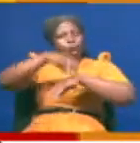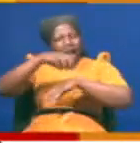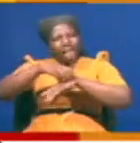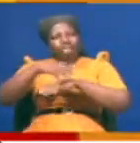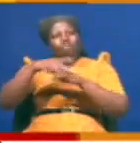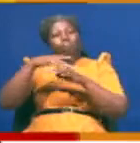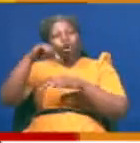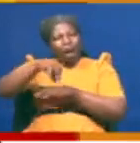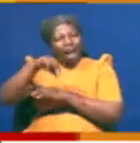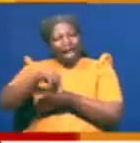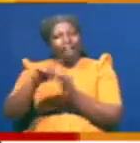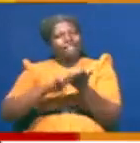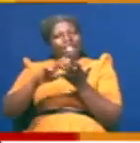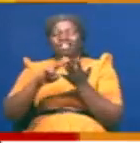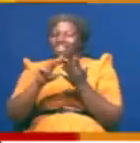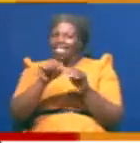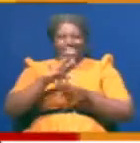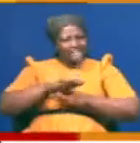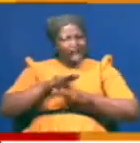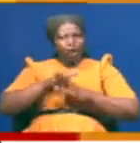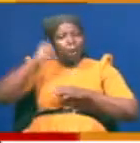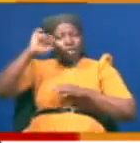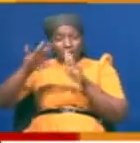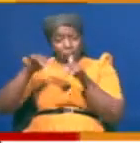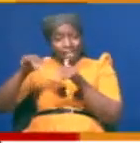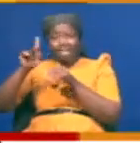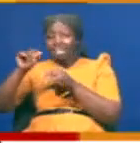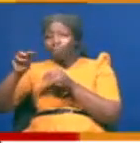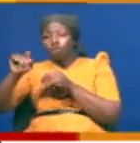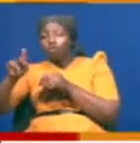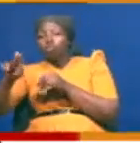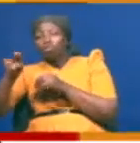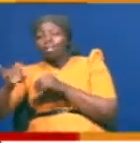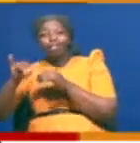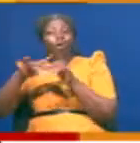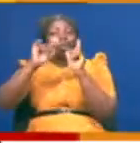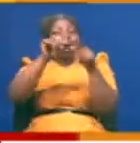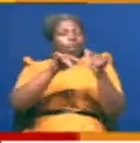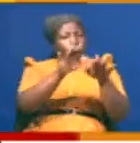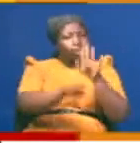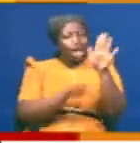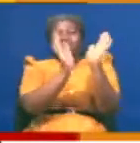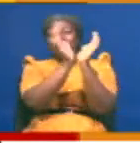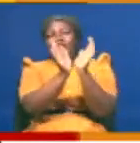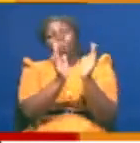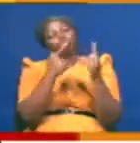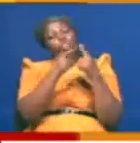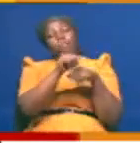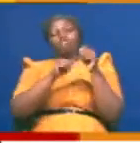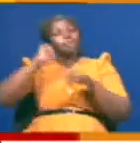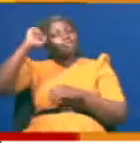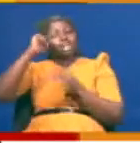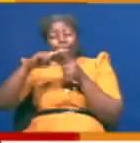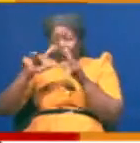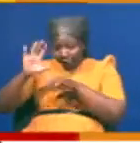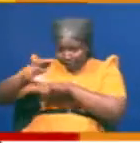Politics, wait Kamukunji, wait Uhuru Park. Go to Nyayo Stadium with crowd, talk that. Because churches, it's place where we worship